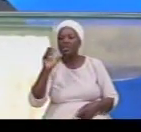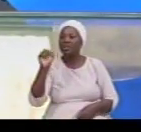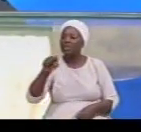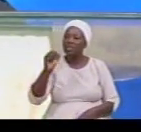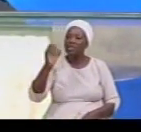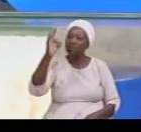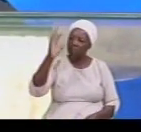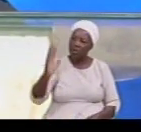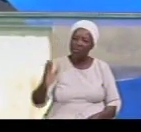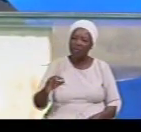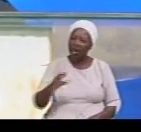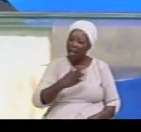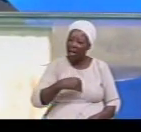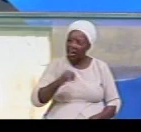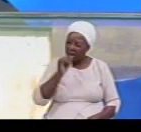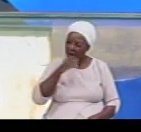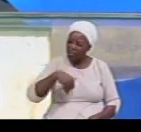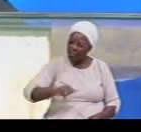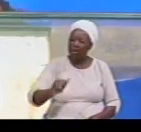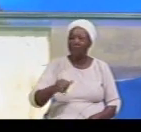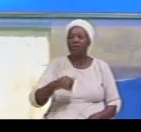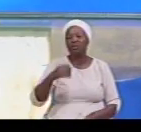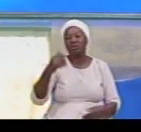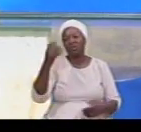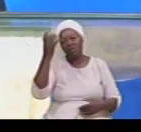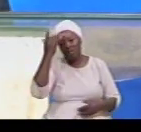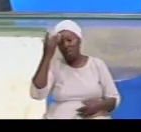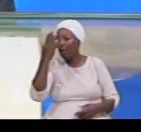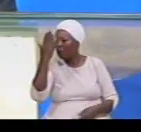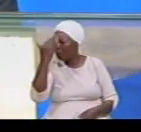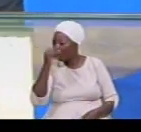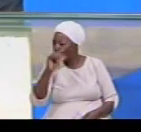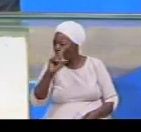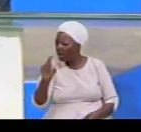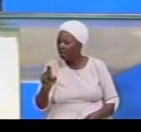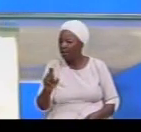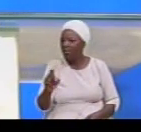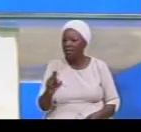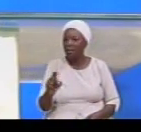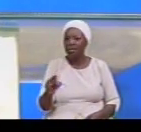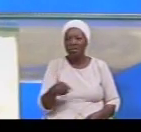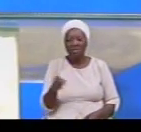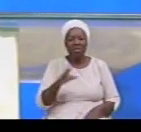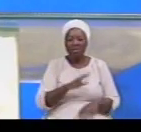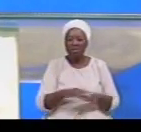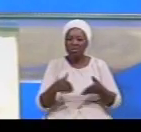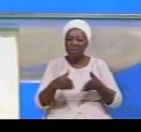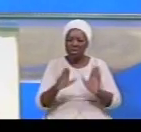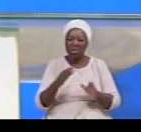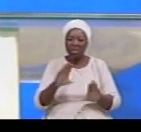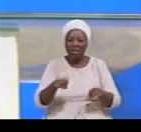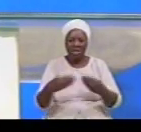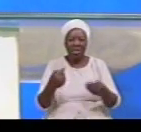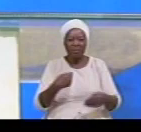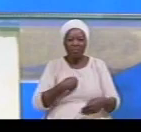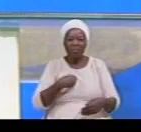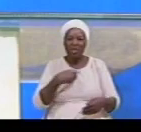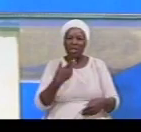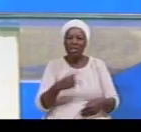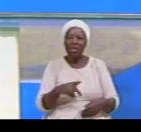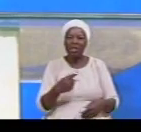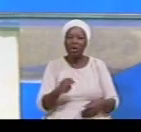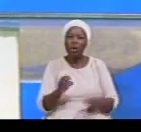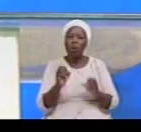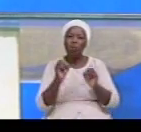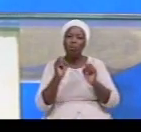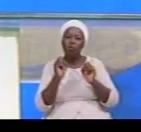sick. Why? They didn't give me the green light, the